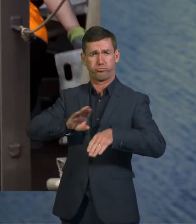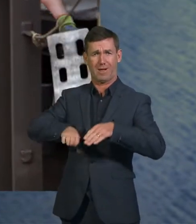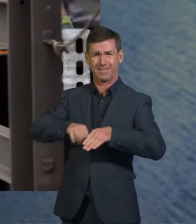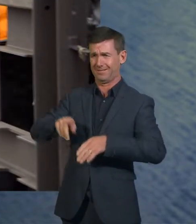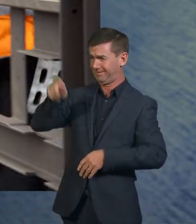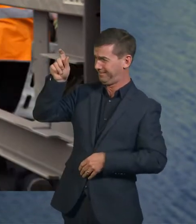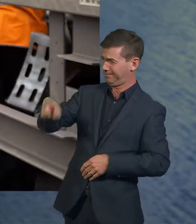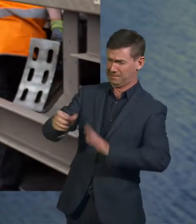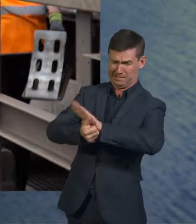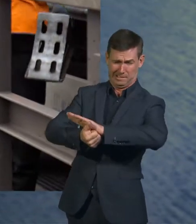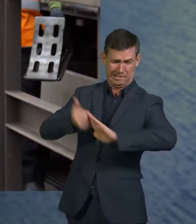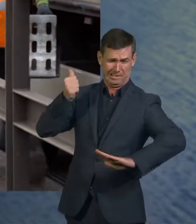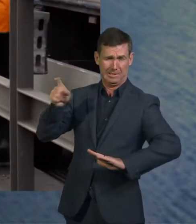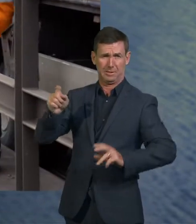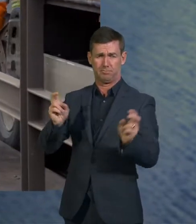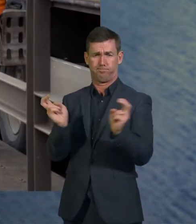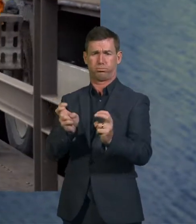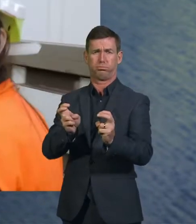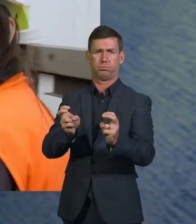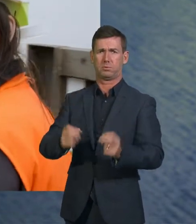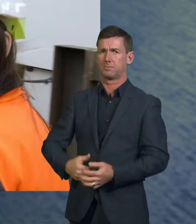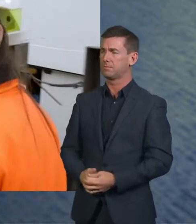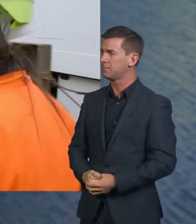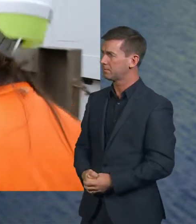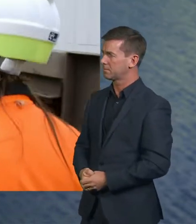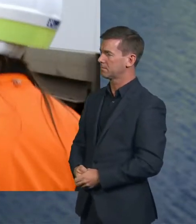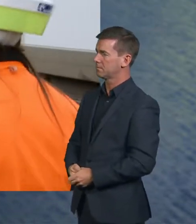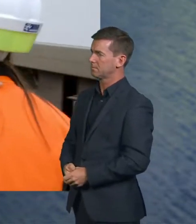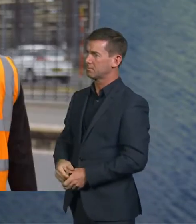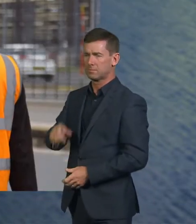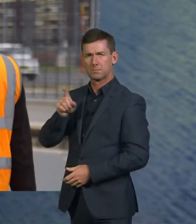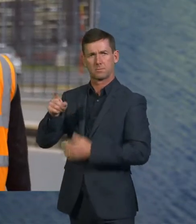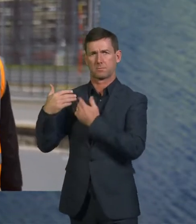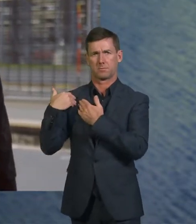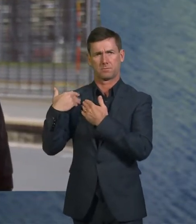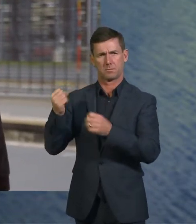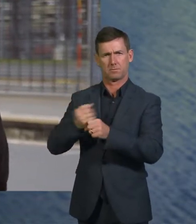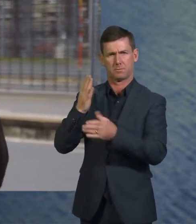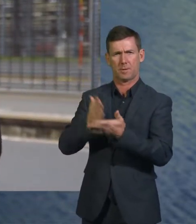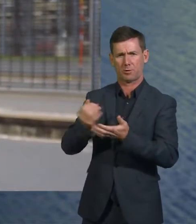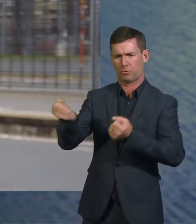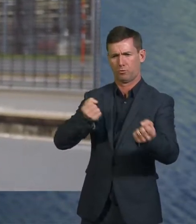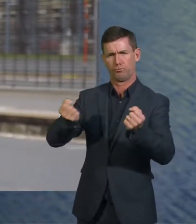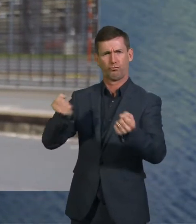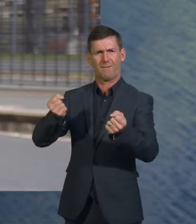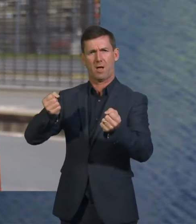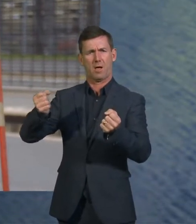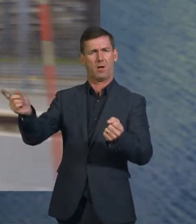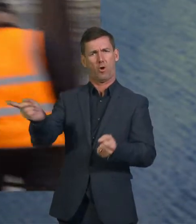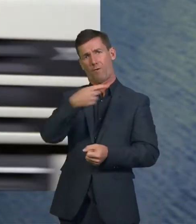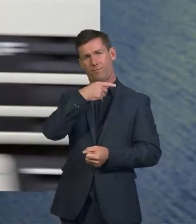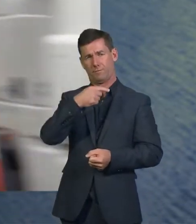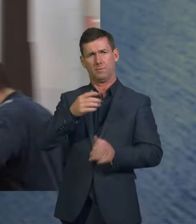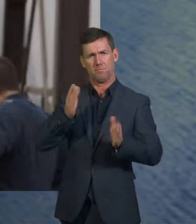chocker. It's their responsibility to make sure the driver's got out the cab, and they won't proceed past that lorry until they have seen the